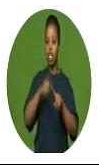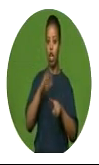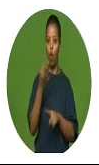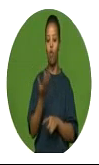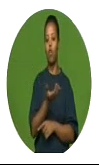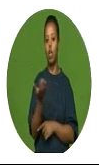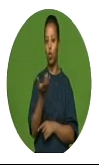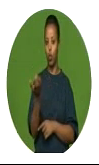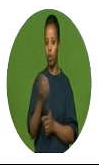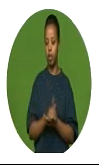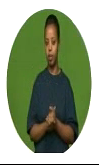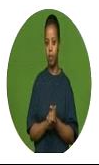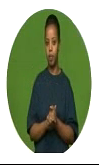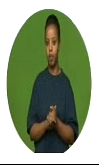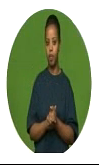of goods.